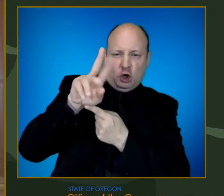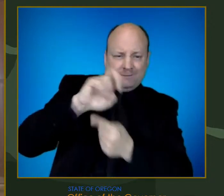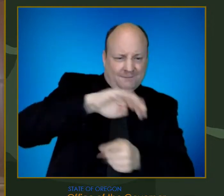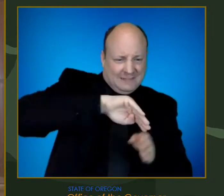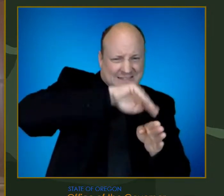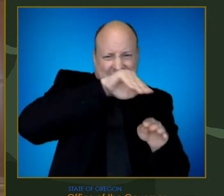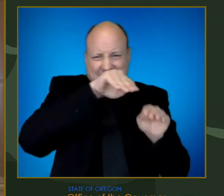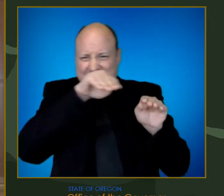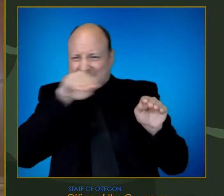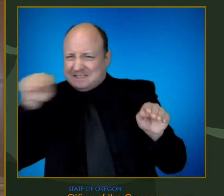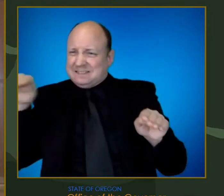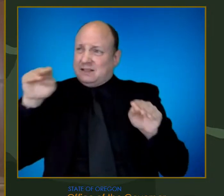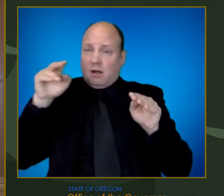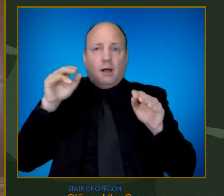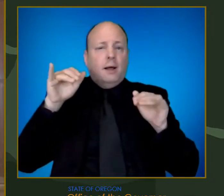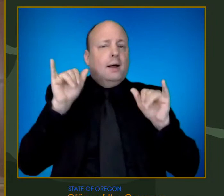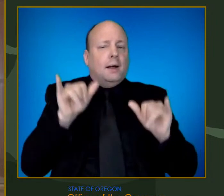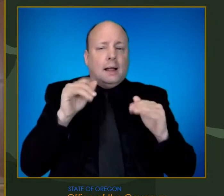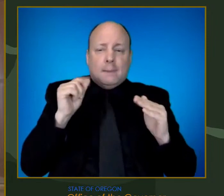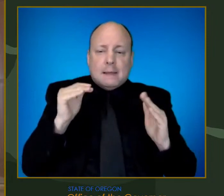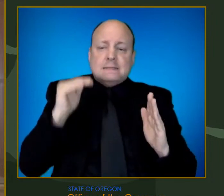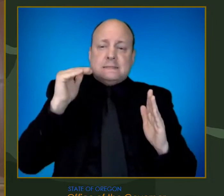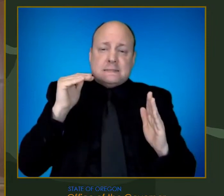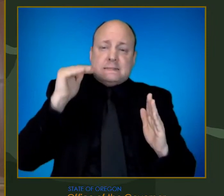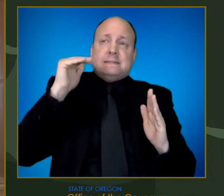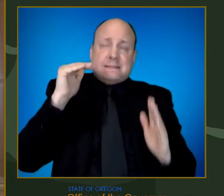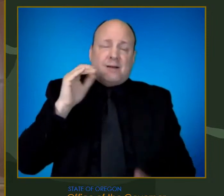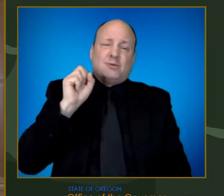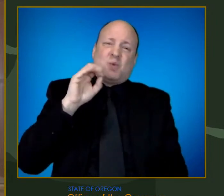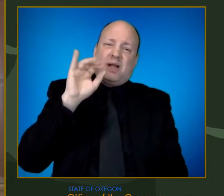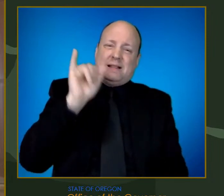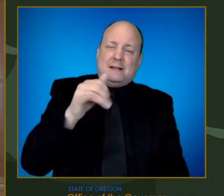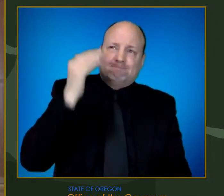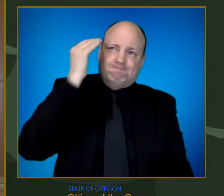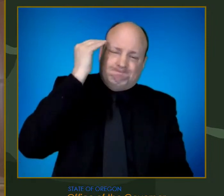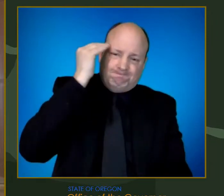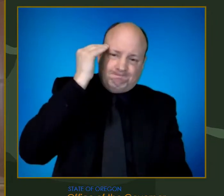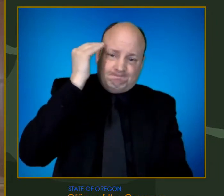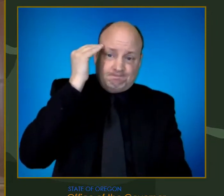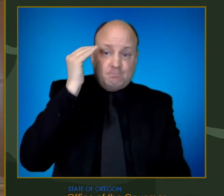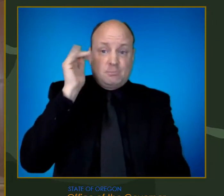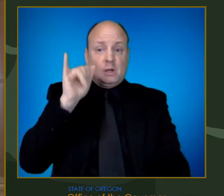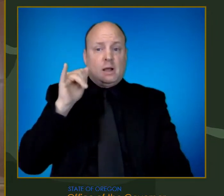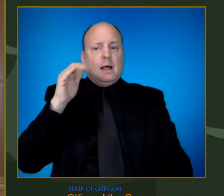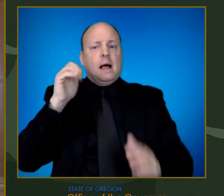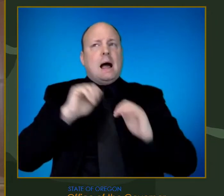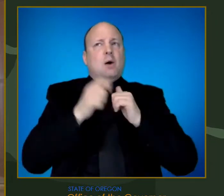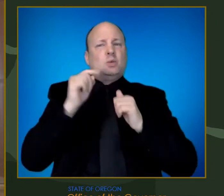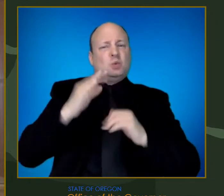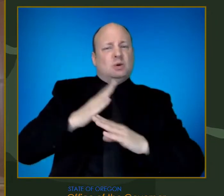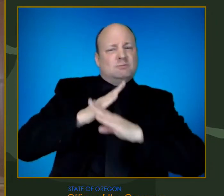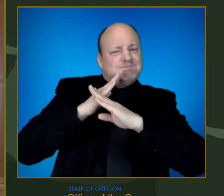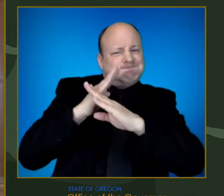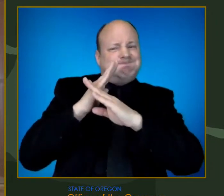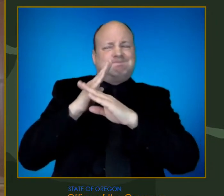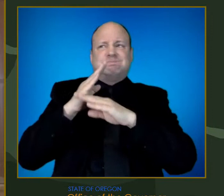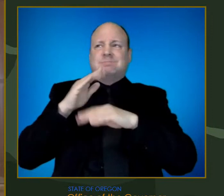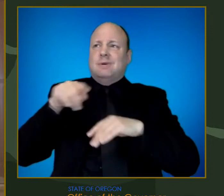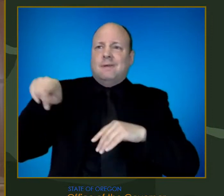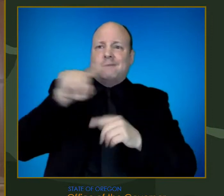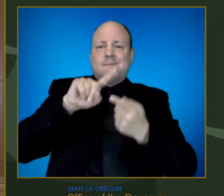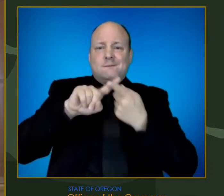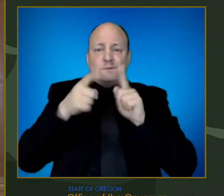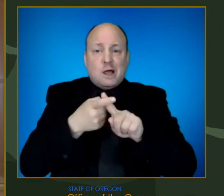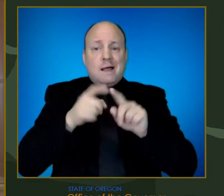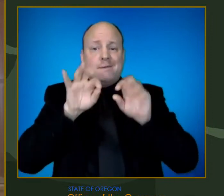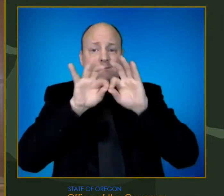and here's why. We know what to do to protect ourselves and our loved ones with masks and distancing, and today